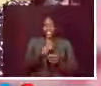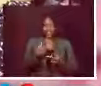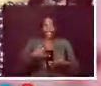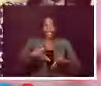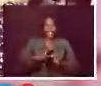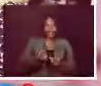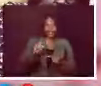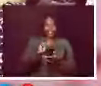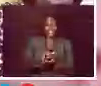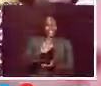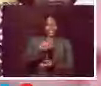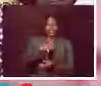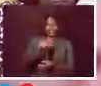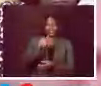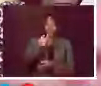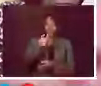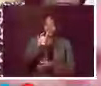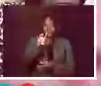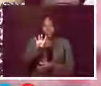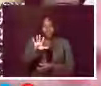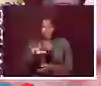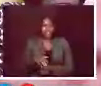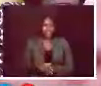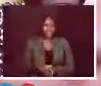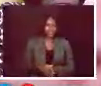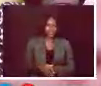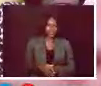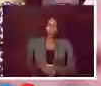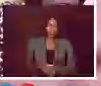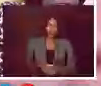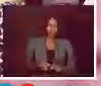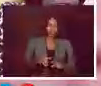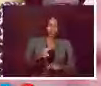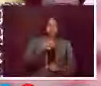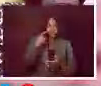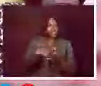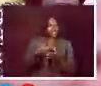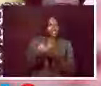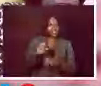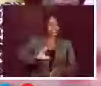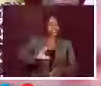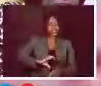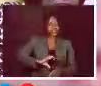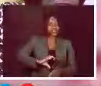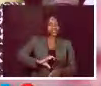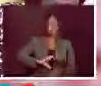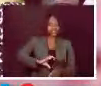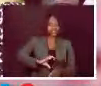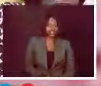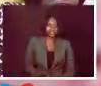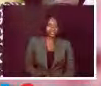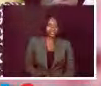for us to get the next so that we even have 4. Mr. Speaker, you go to Finance Committee, go and see.